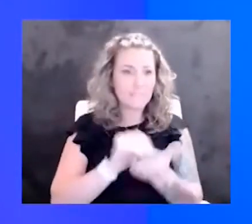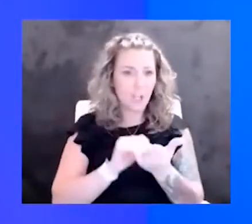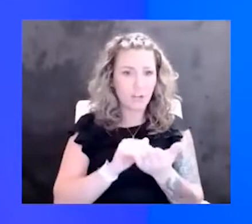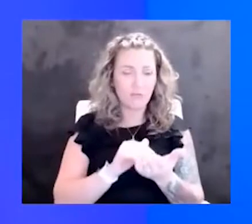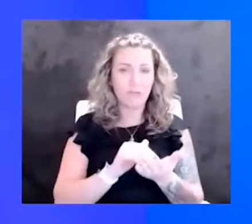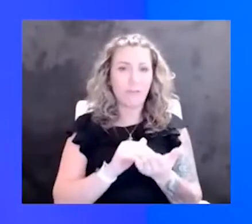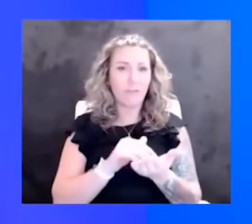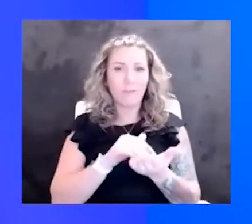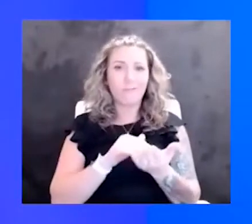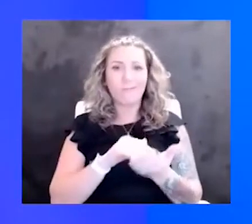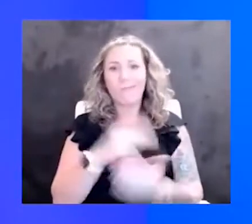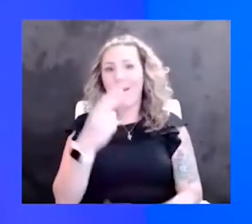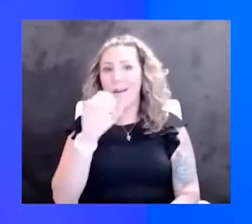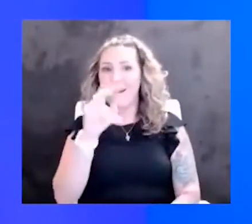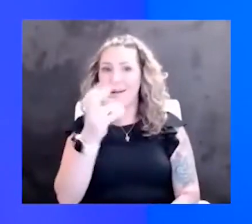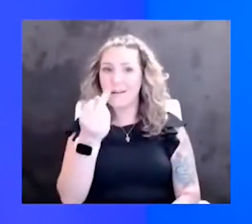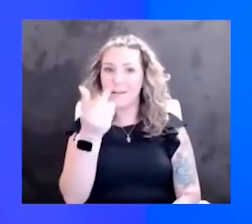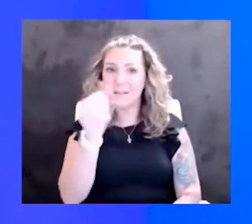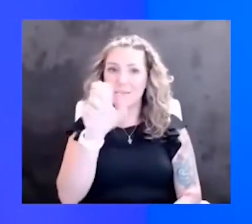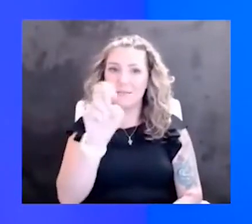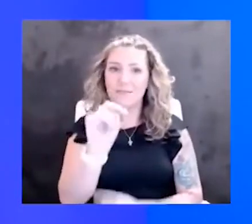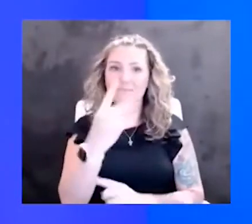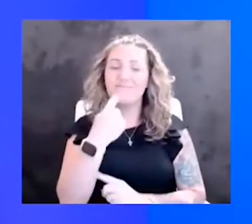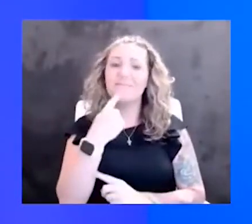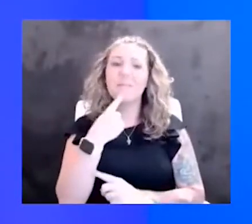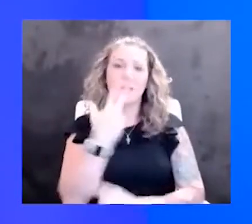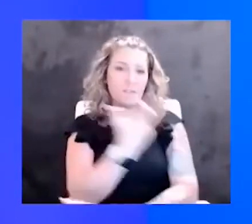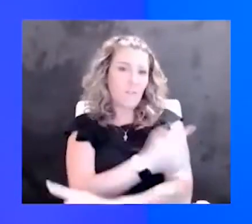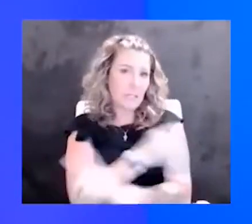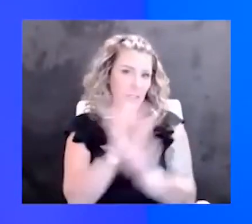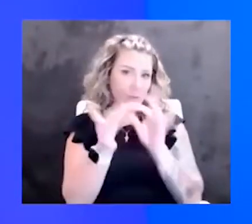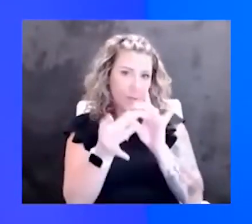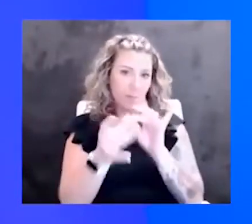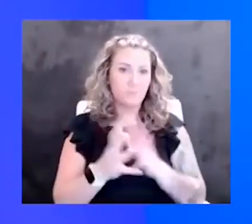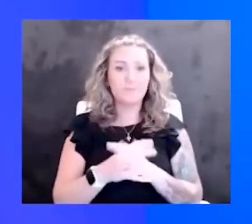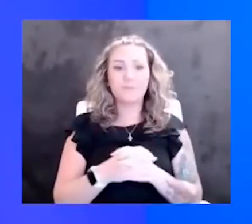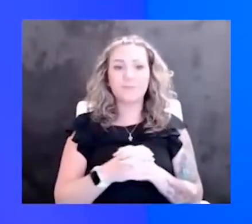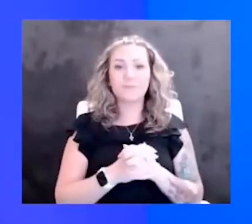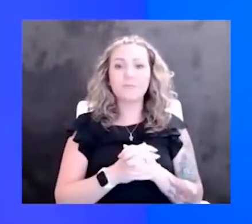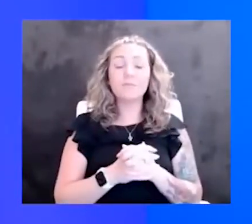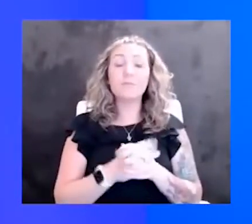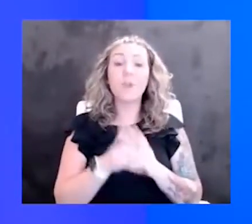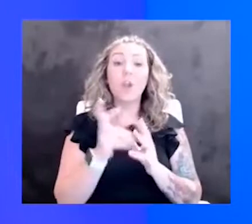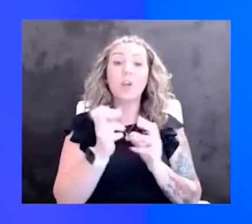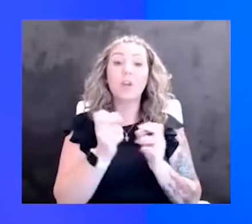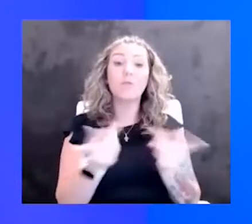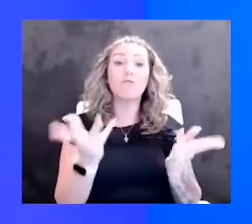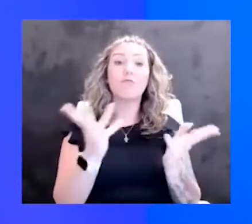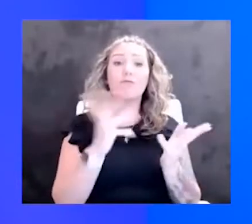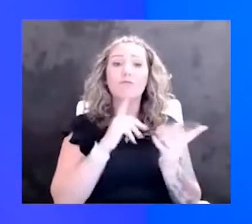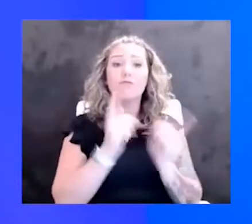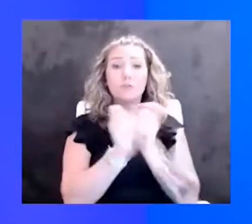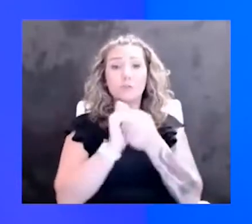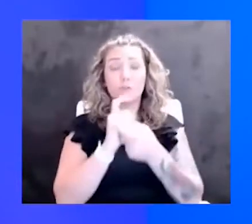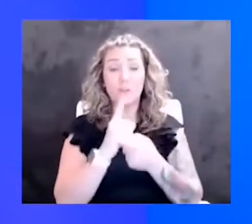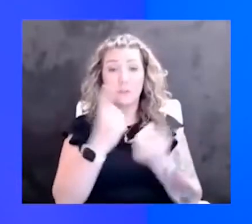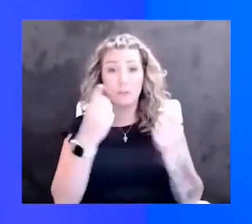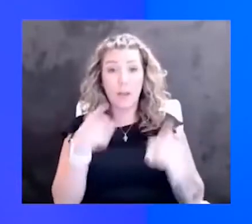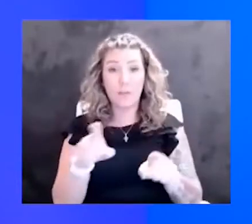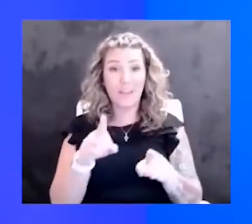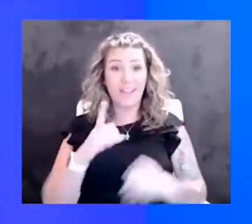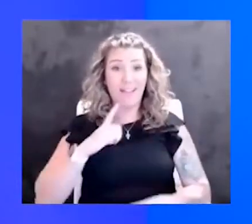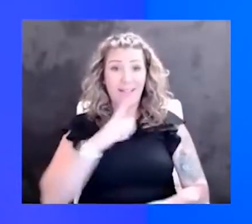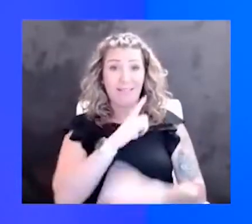related. That's what's really saving us. A couple changes are coming I think it's important to talk about. One is our legislature has decided